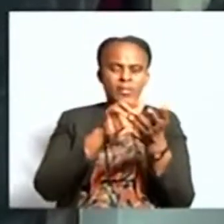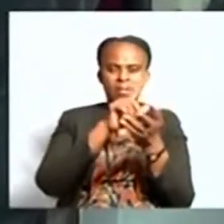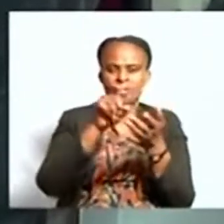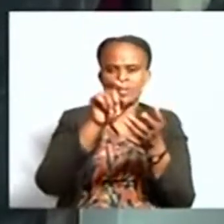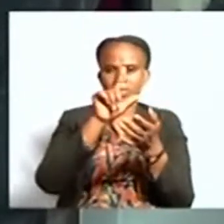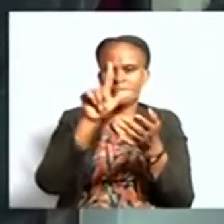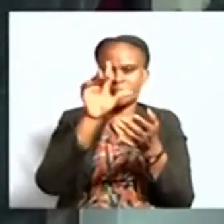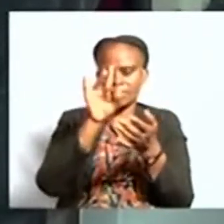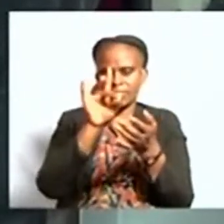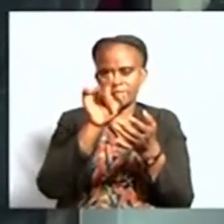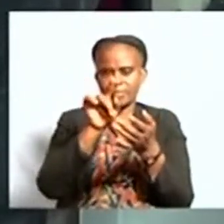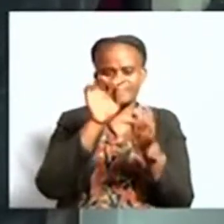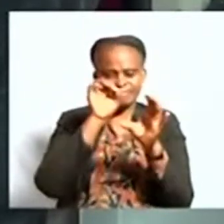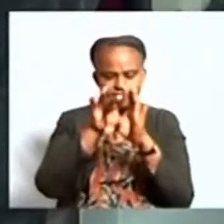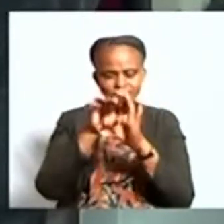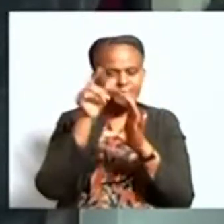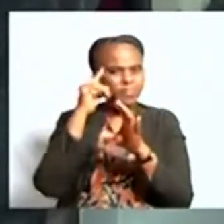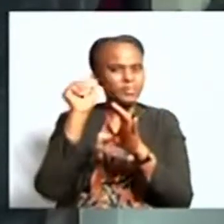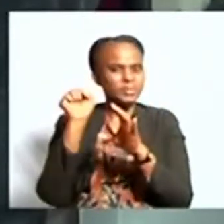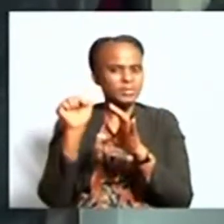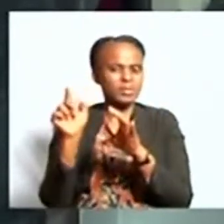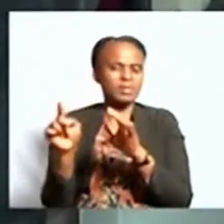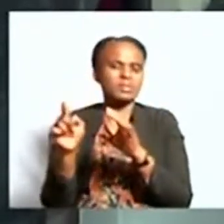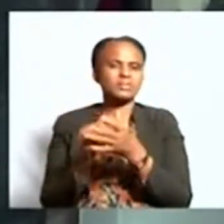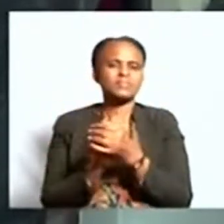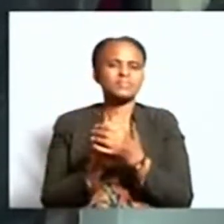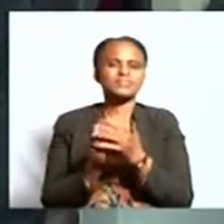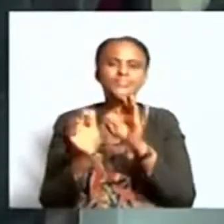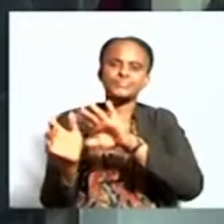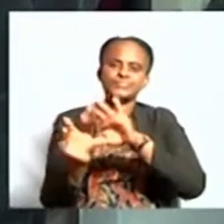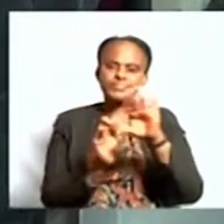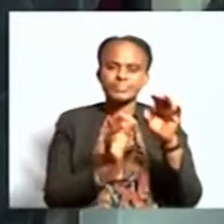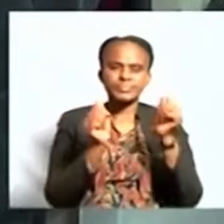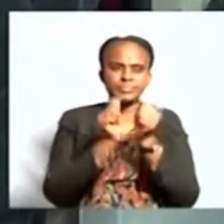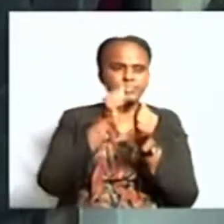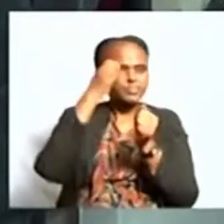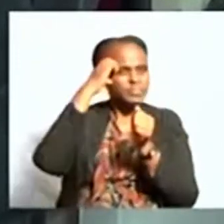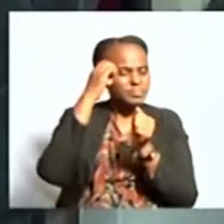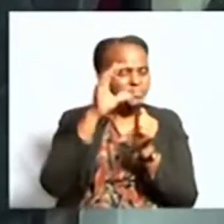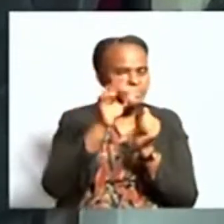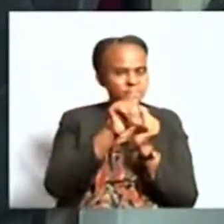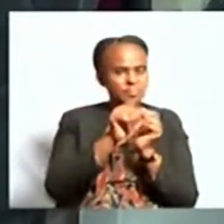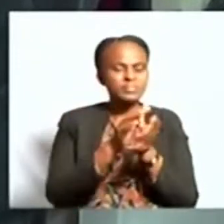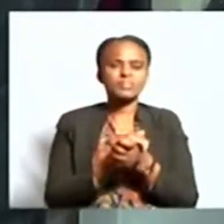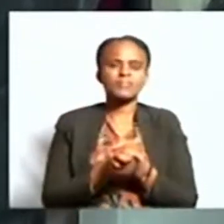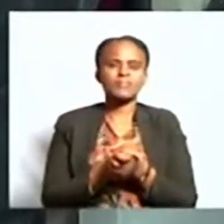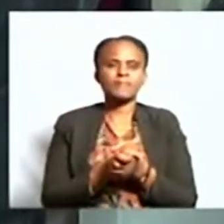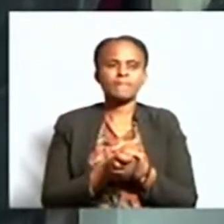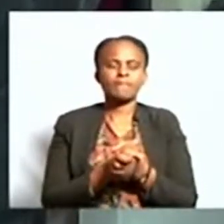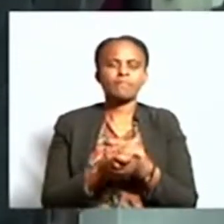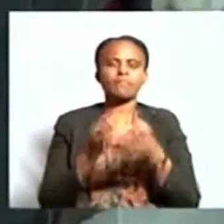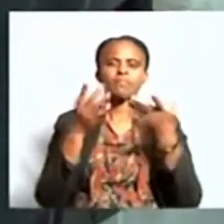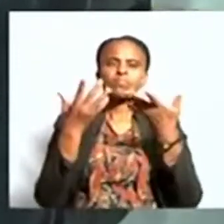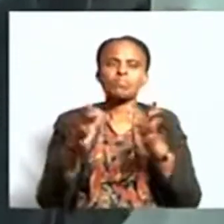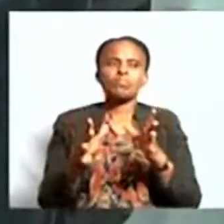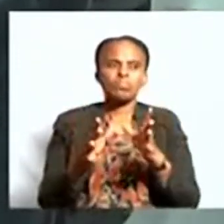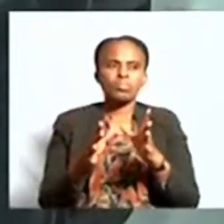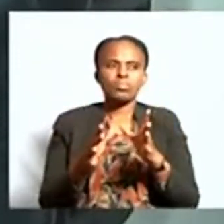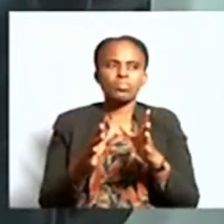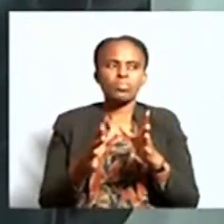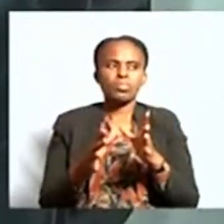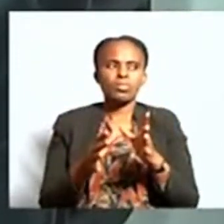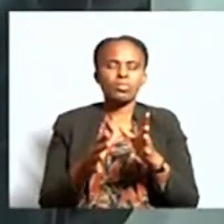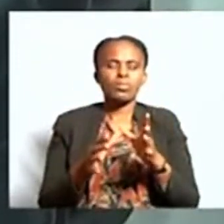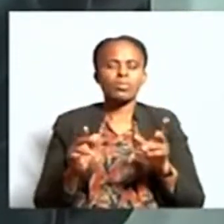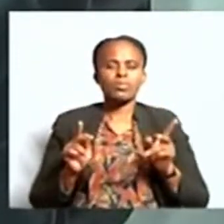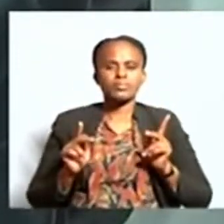5,128. So this deposit is for Silverest. In terms of Chingola, the loss was by the